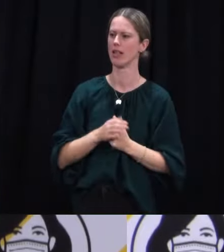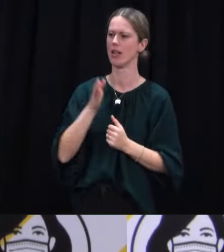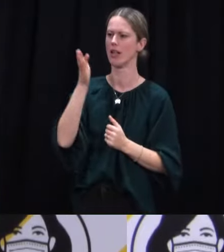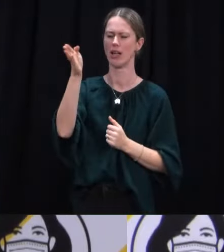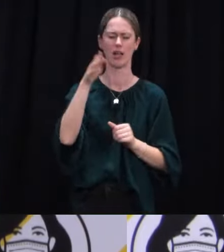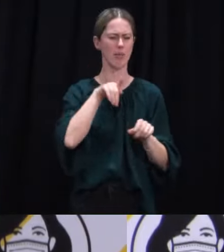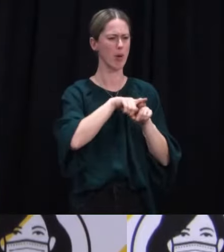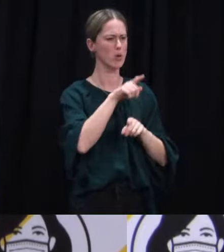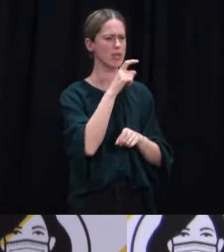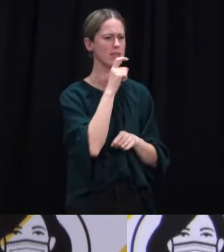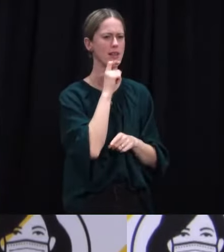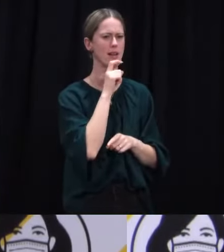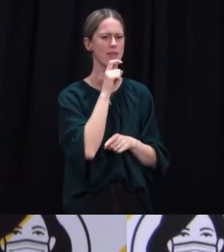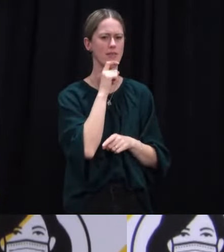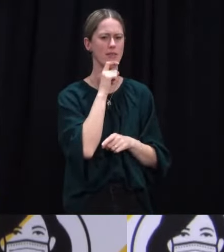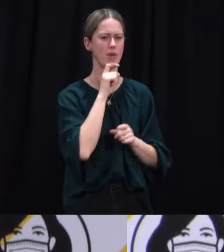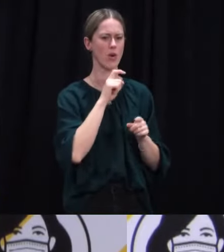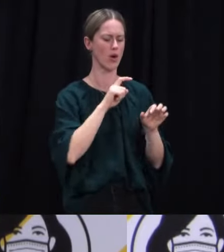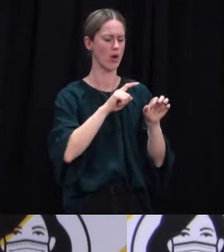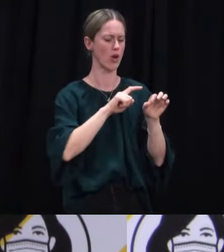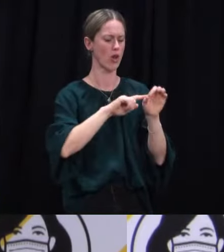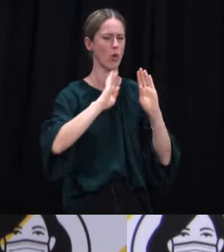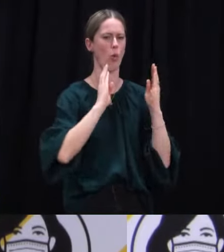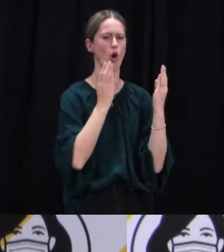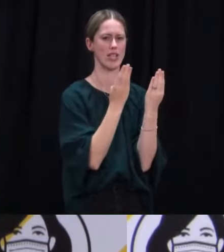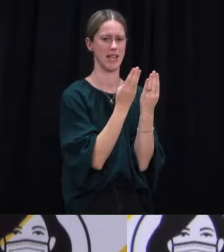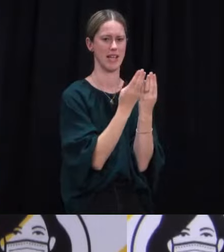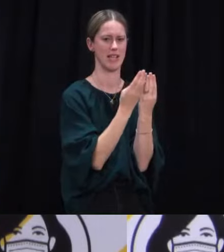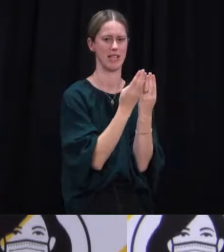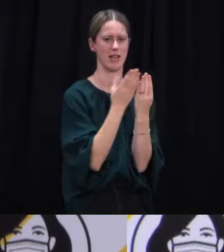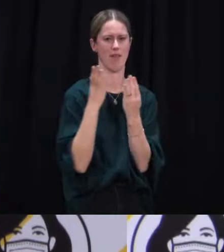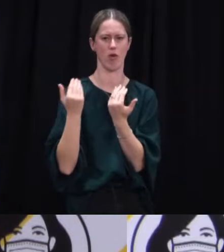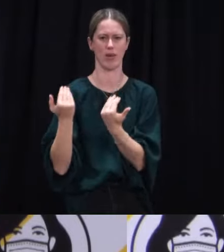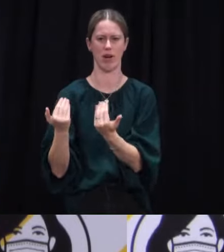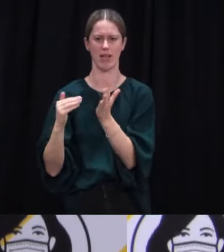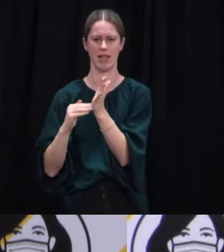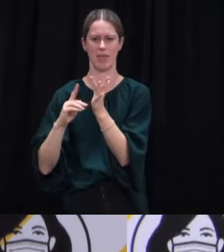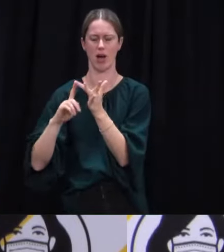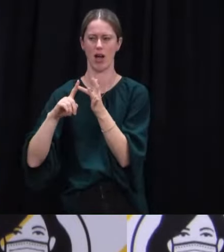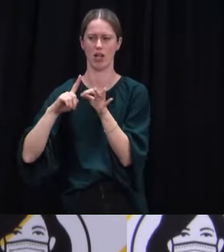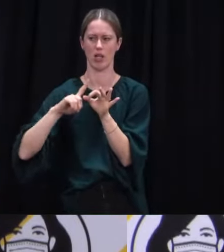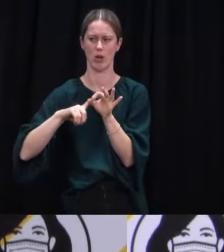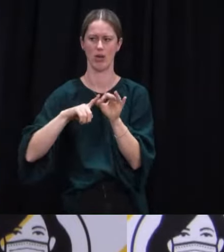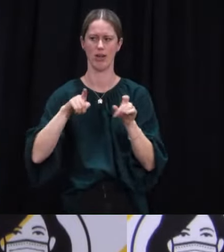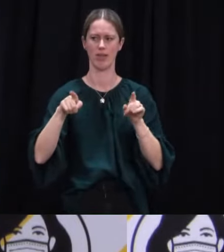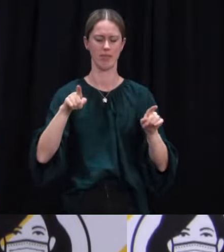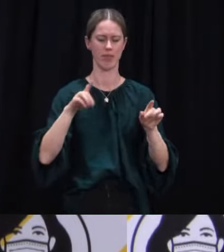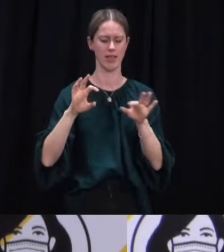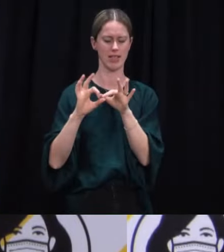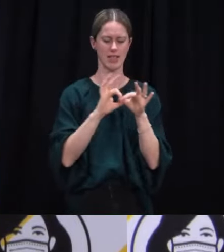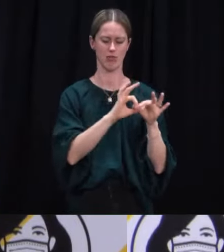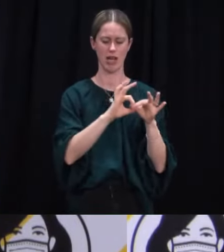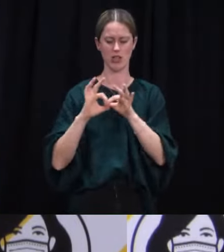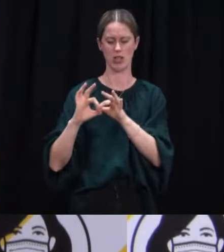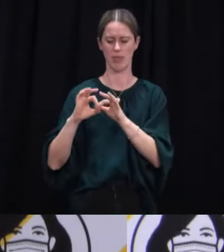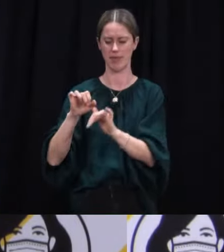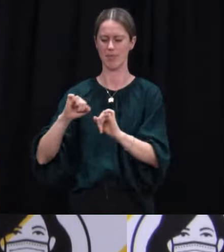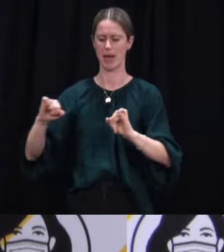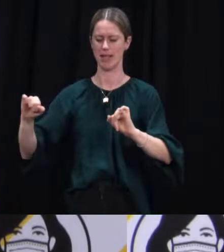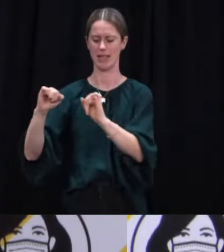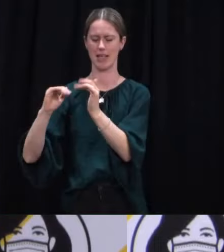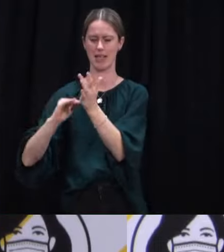staff for the quarantine facilities are coming from MIQ. So there's a direct relationship between the capacity of MIQ, MI, I